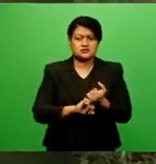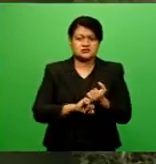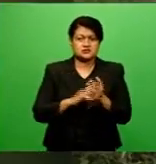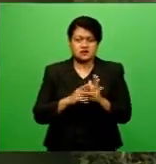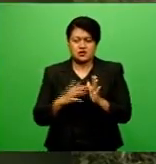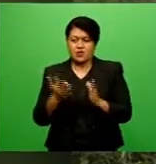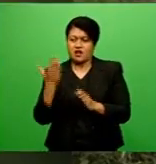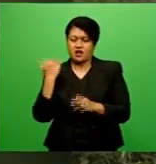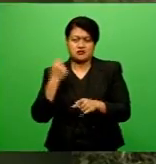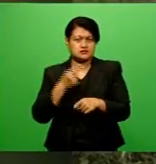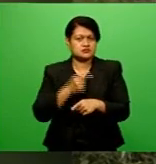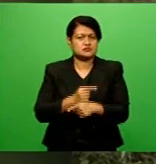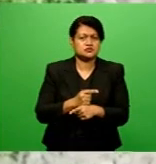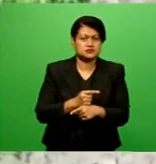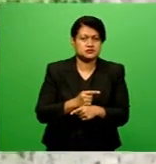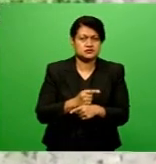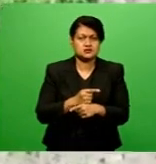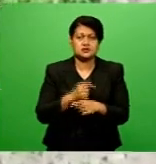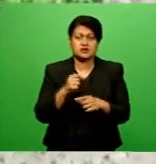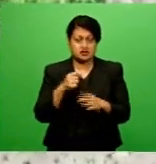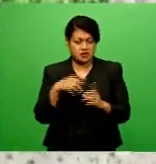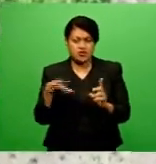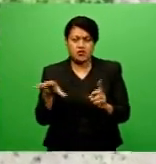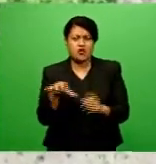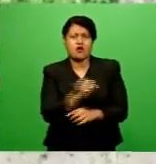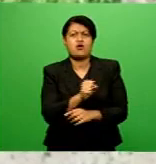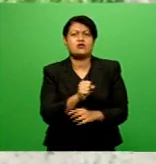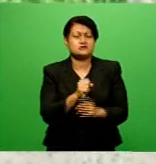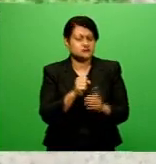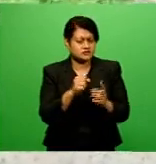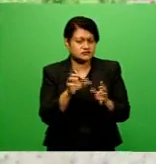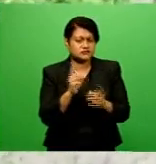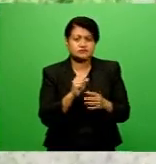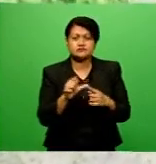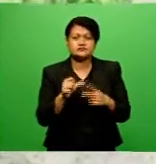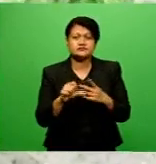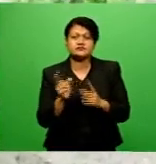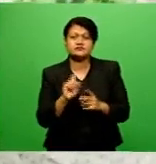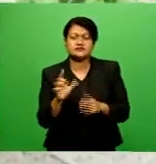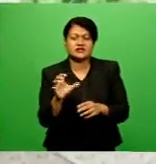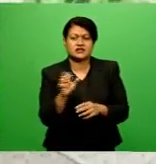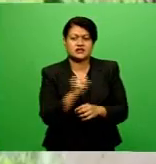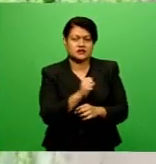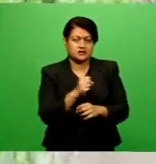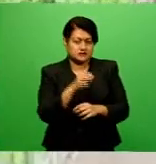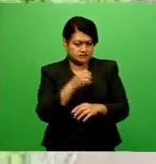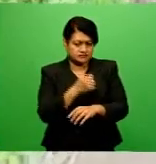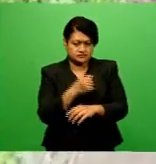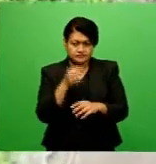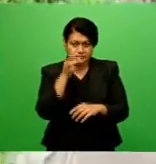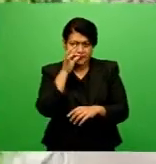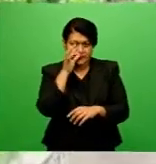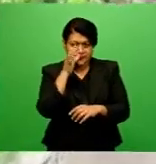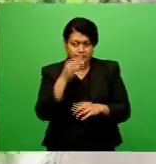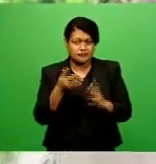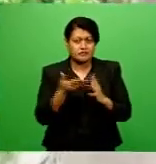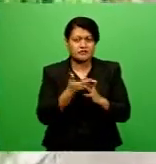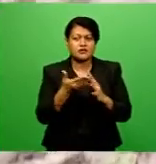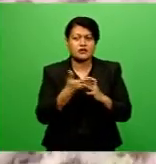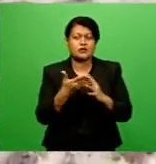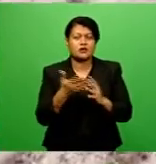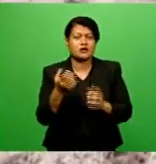Khan says they have also seized marijuana at jetties and wharves where drugs were being shipped across